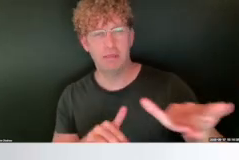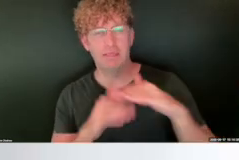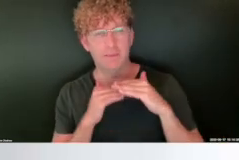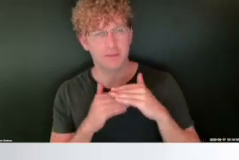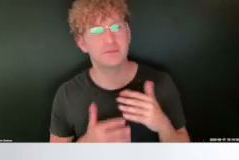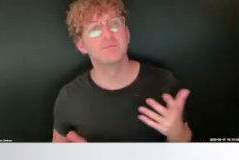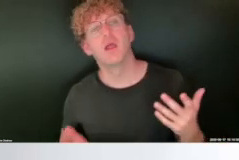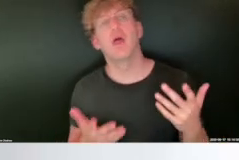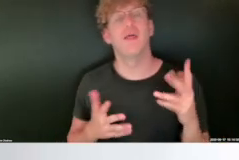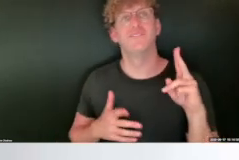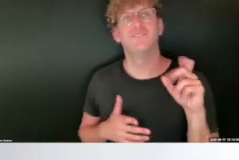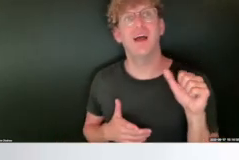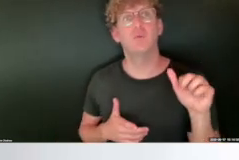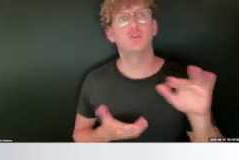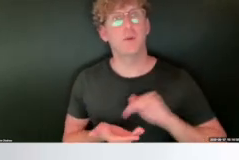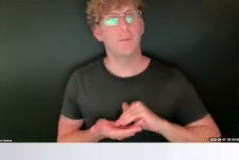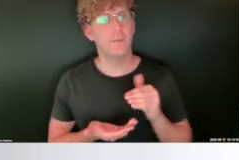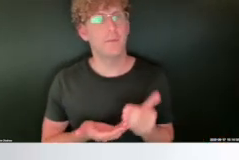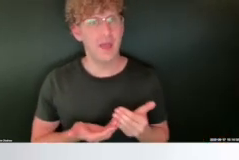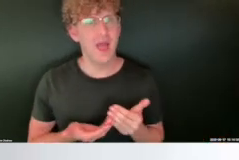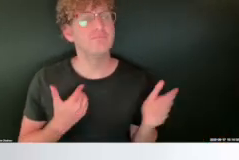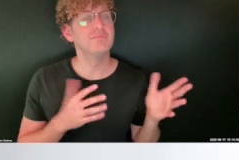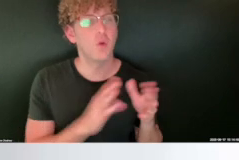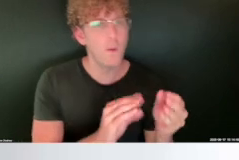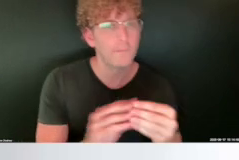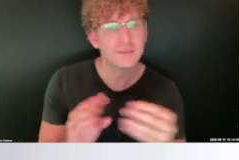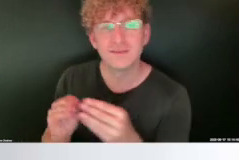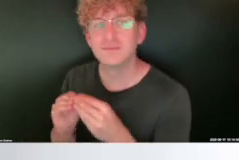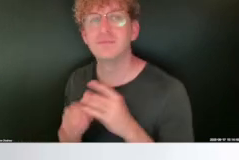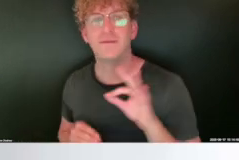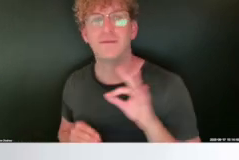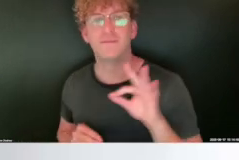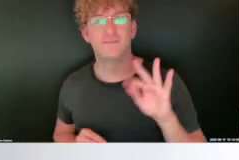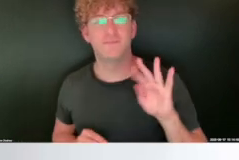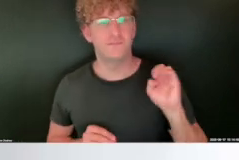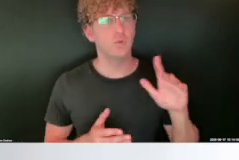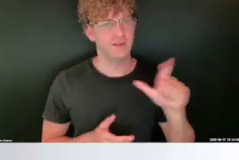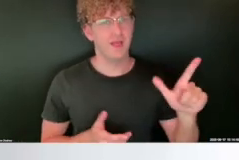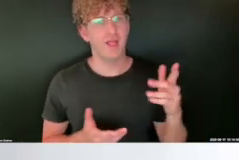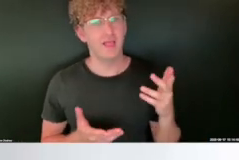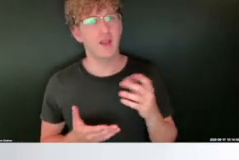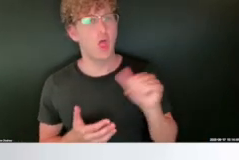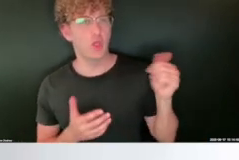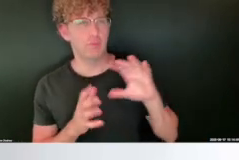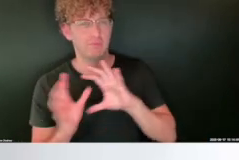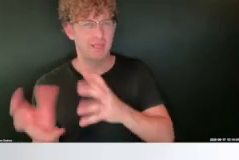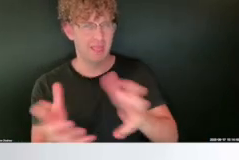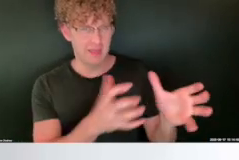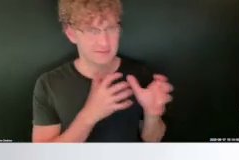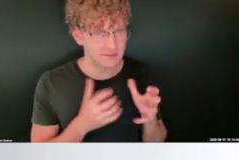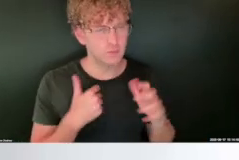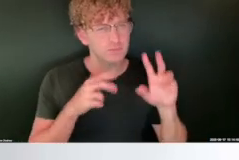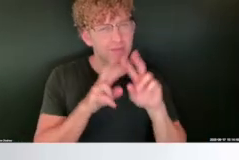amounts, we have gotten comments about fuel cells. We've gotten comments about a couple of the other classes as well. And so we're analyzing that data right now